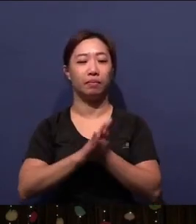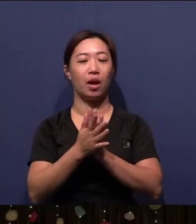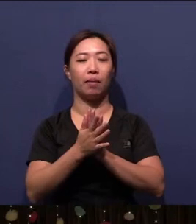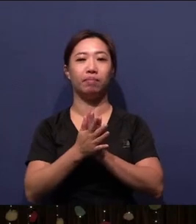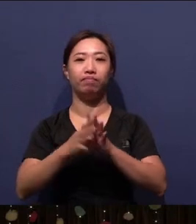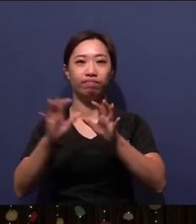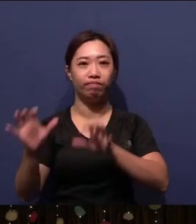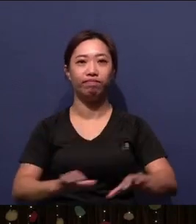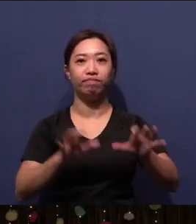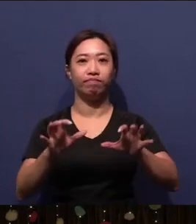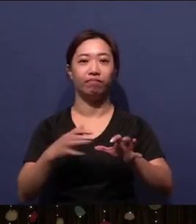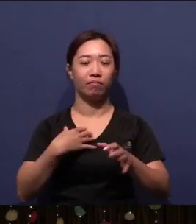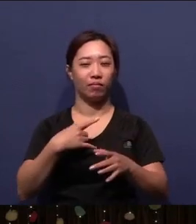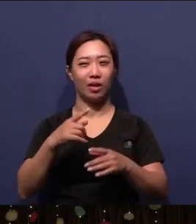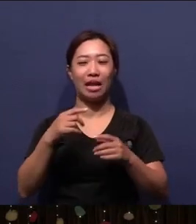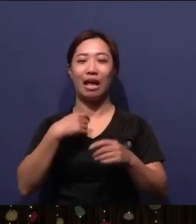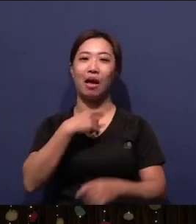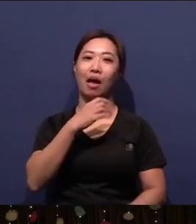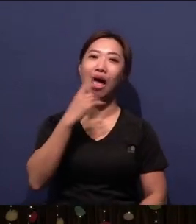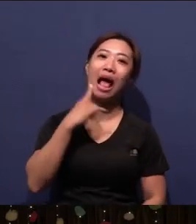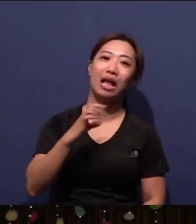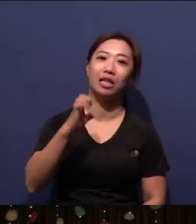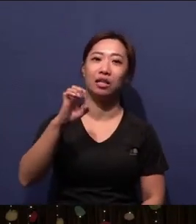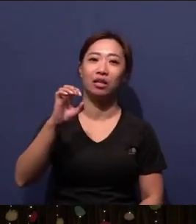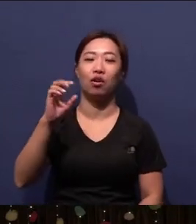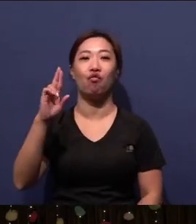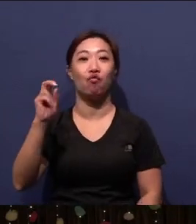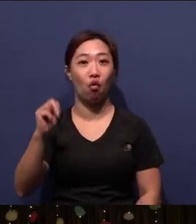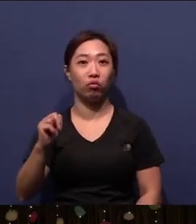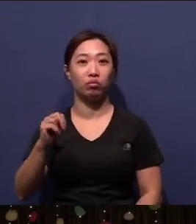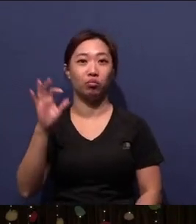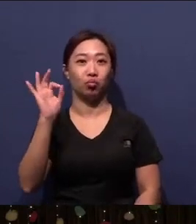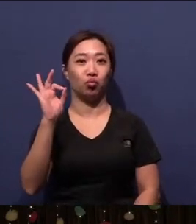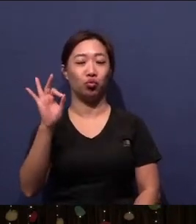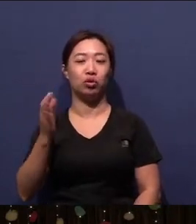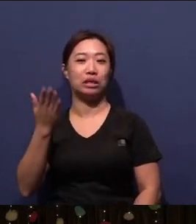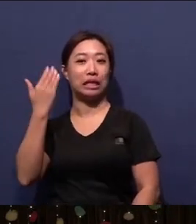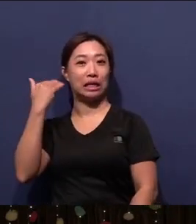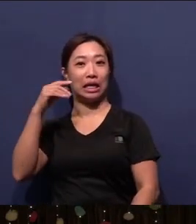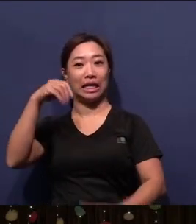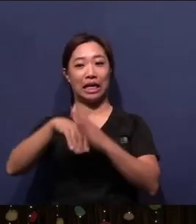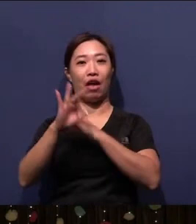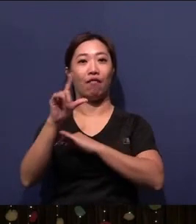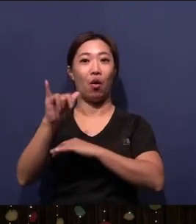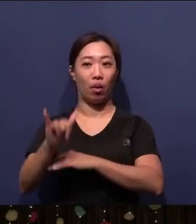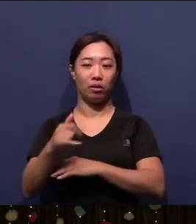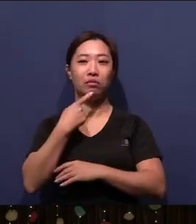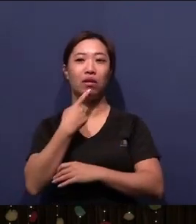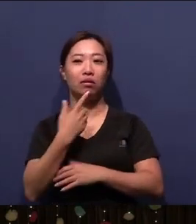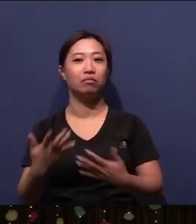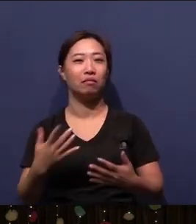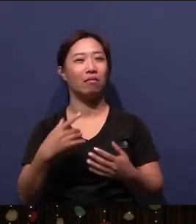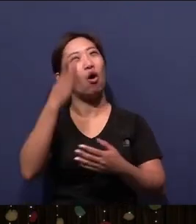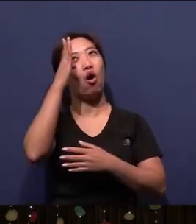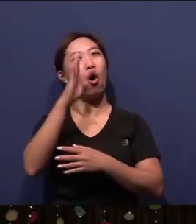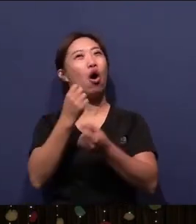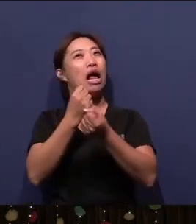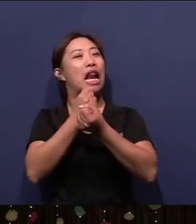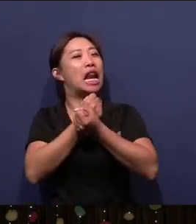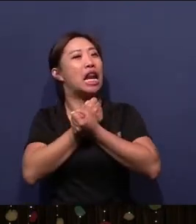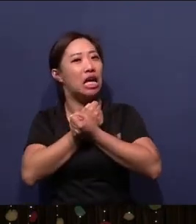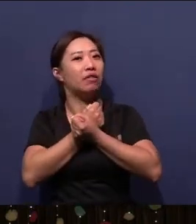Allow me to quote from Elder Ron, who preached at Frontline a few years ago. He said this, "God's love language